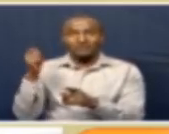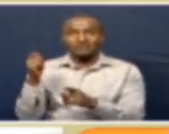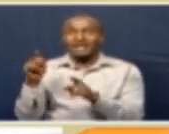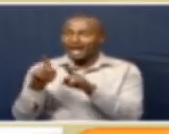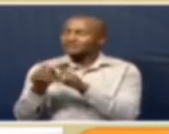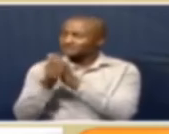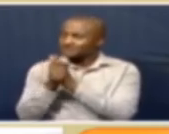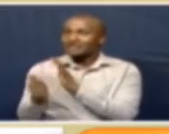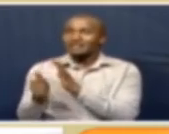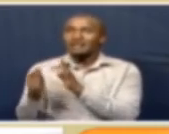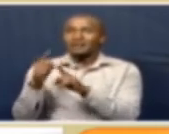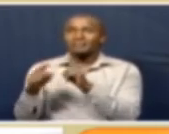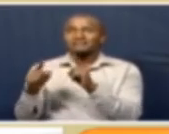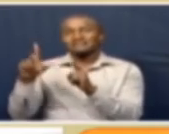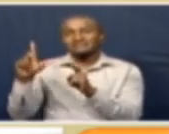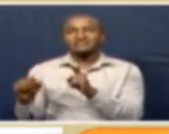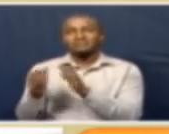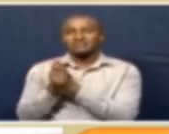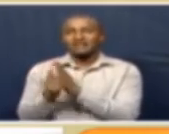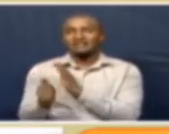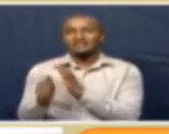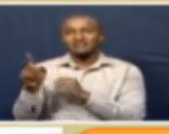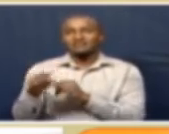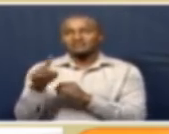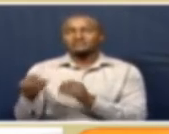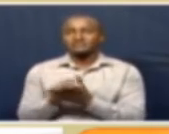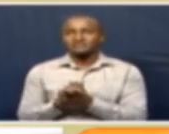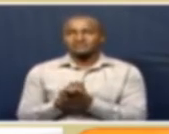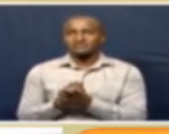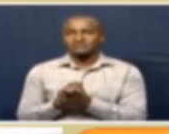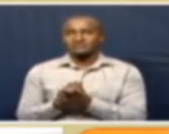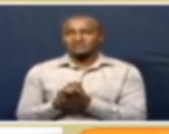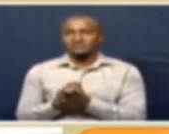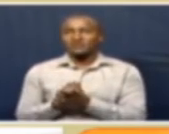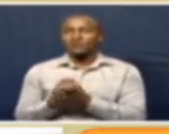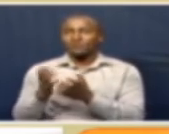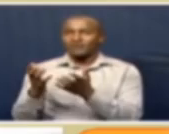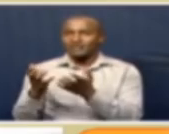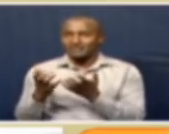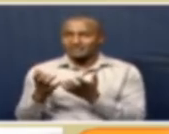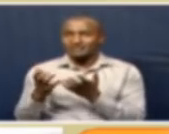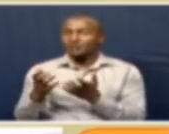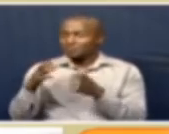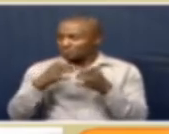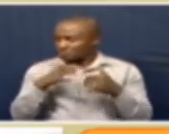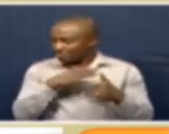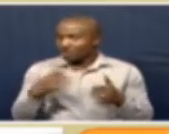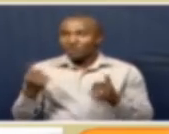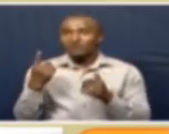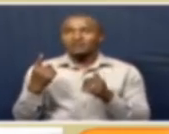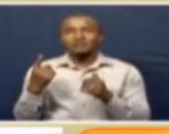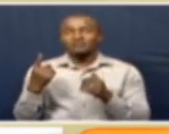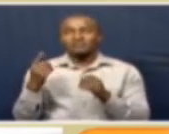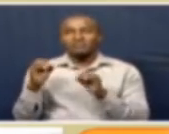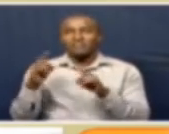talent, but the land of cheap talent, which is so wrong. We just need to boycott, not just models only, but big brands,